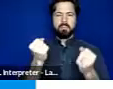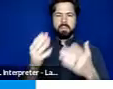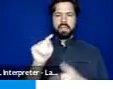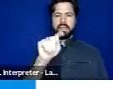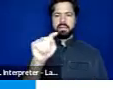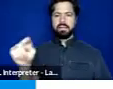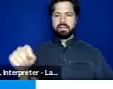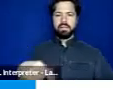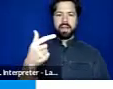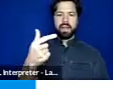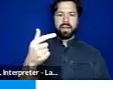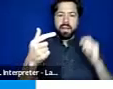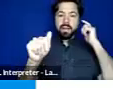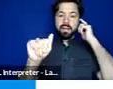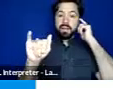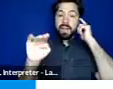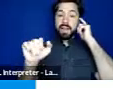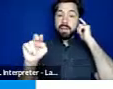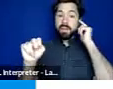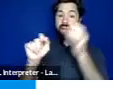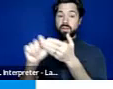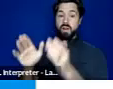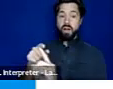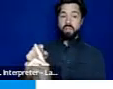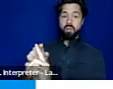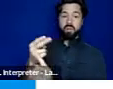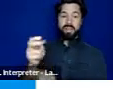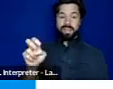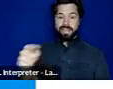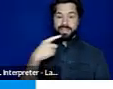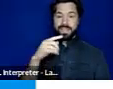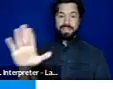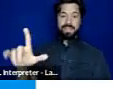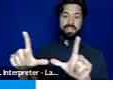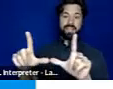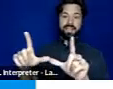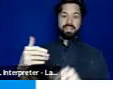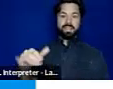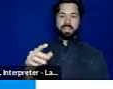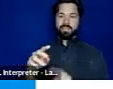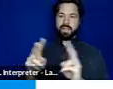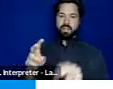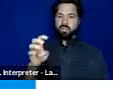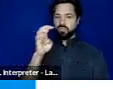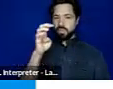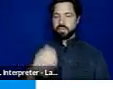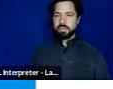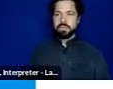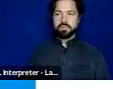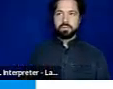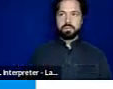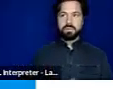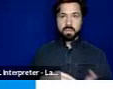in particular, is real big about saying that, the stuff that he puts on his site is licensed. Are we still having to do